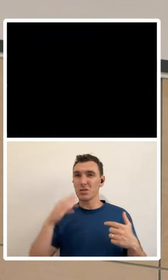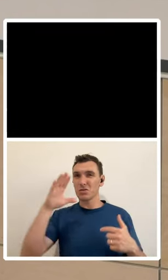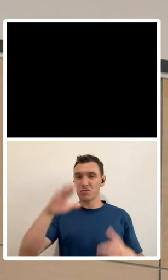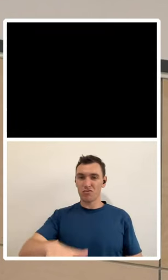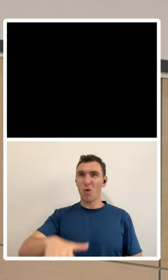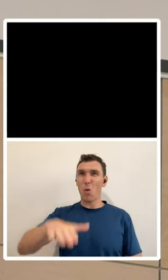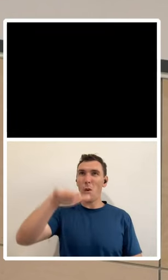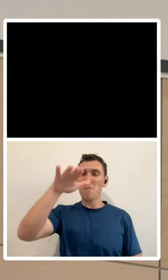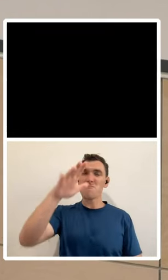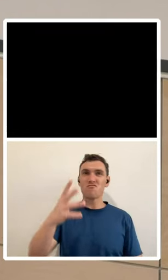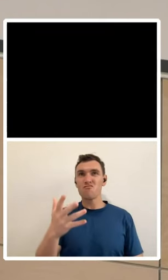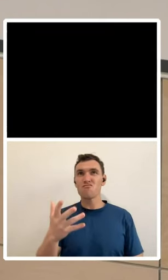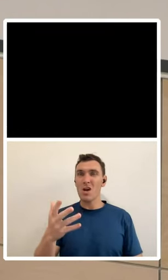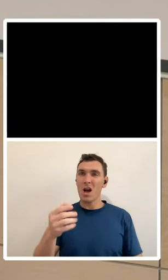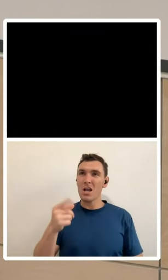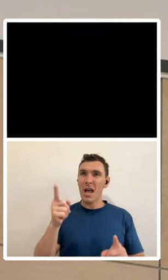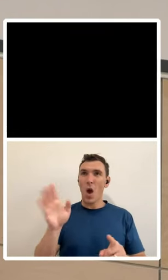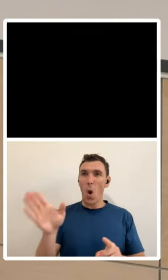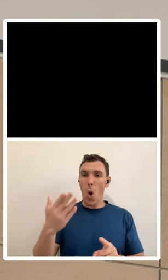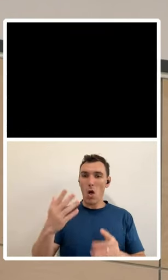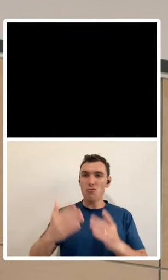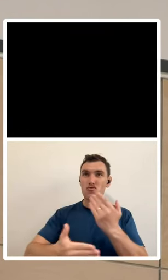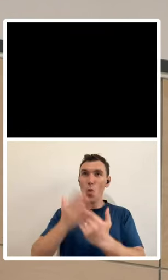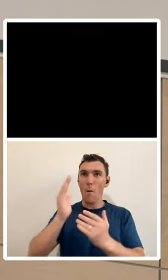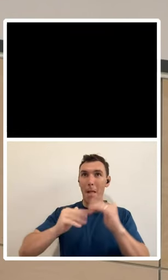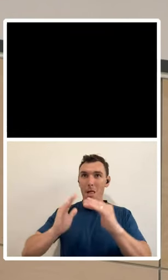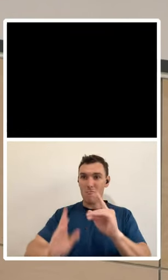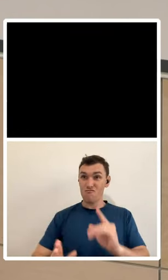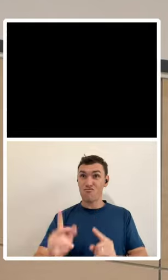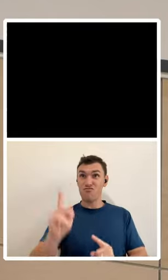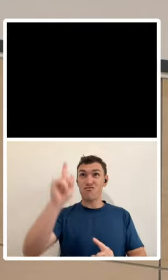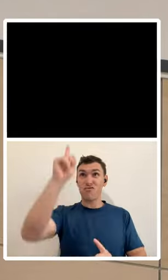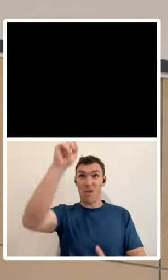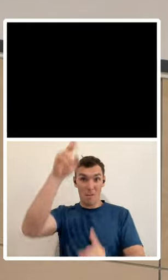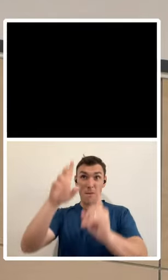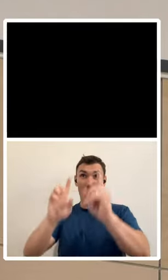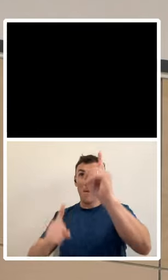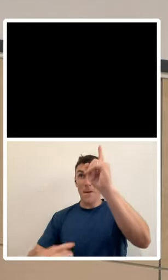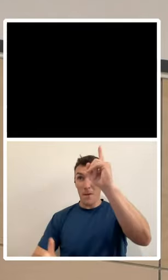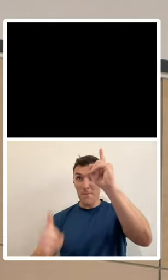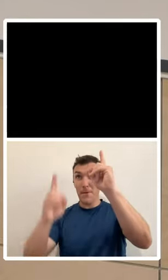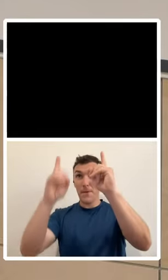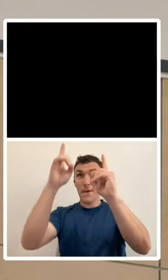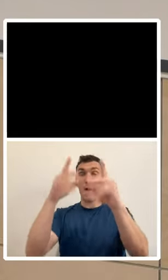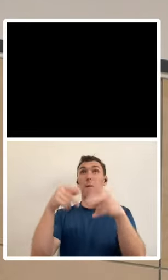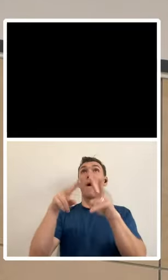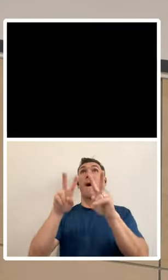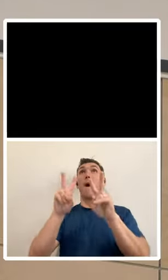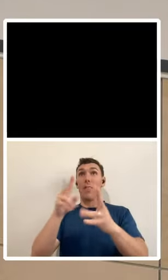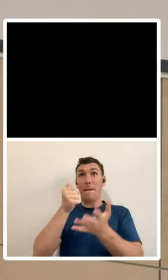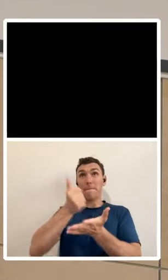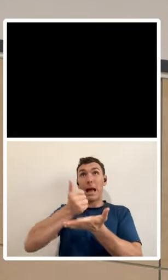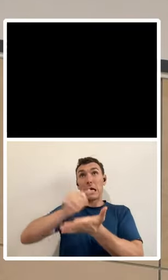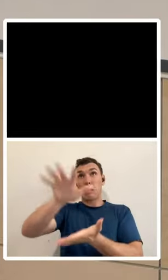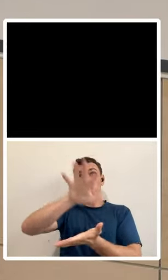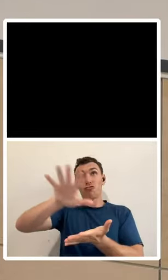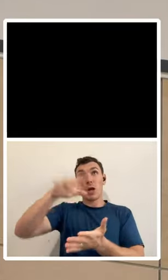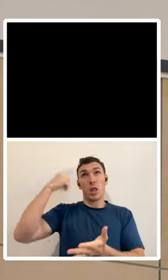is me sort of playing football on the street, and you see the skyscrapers in the distance. And you think,